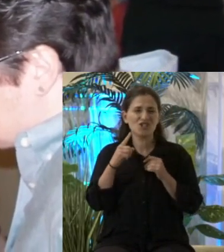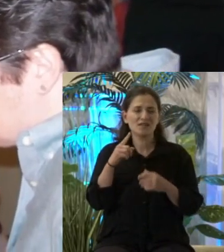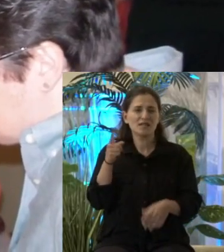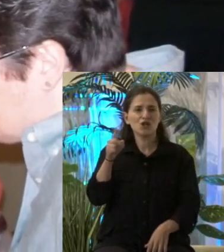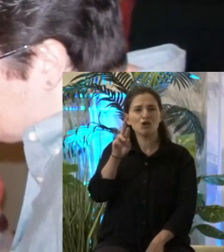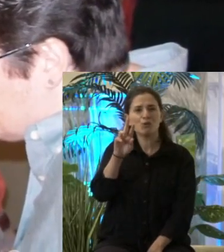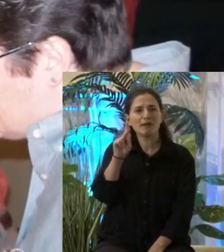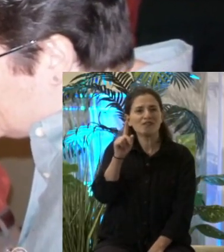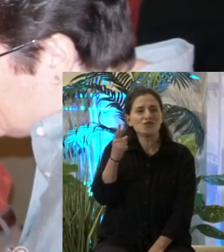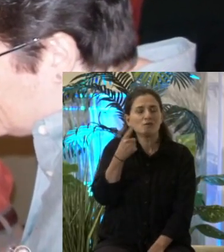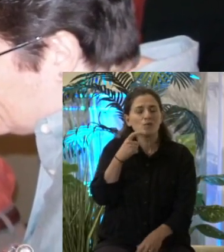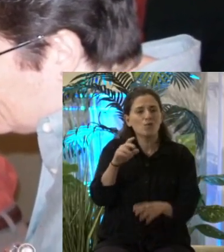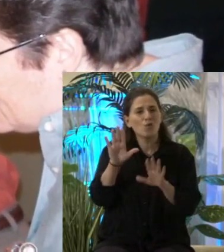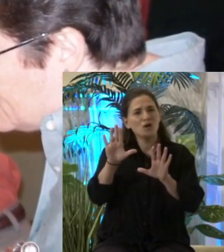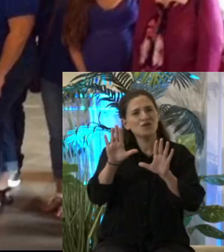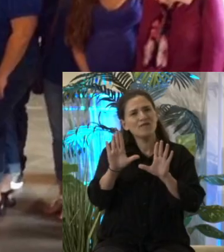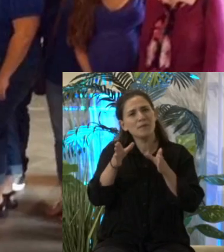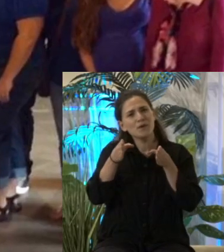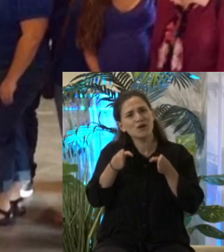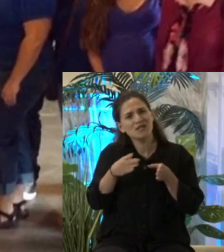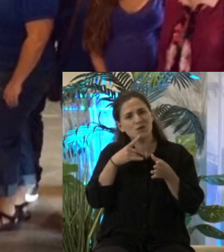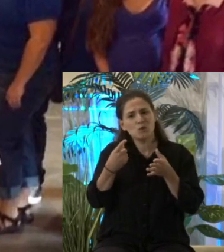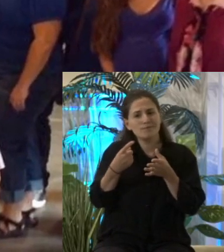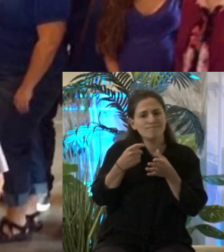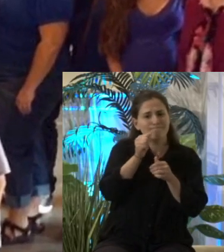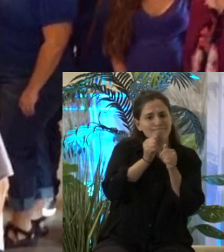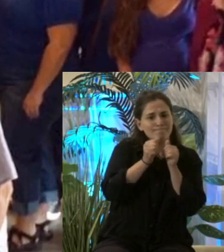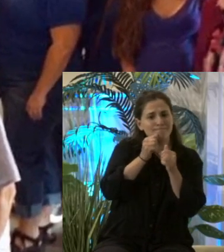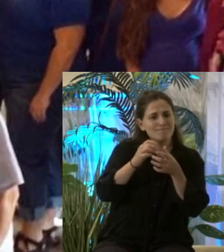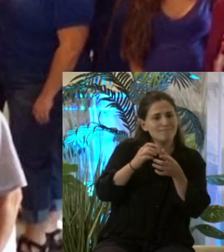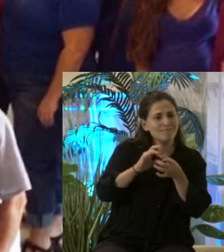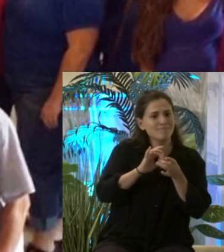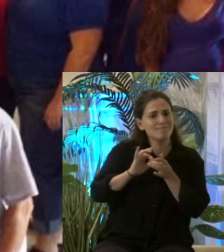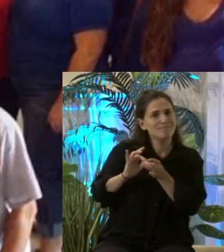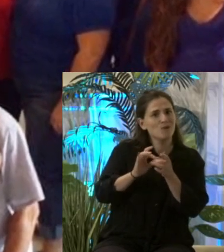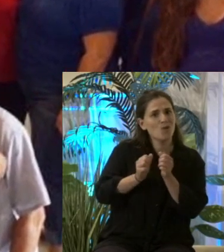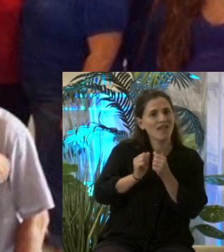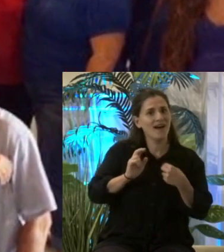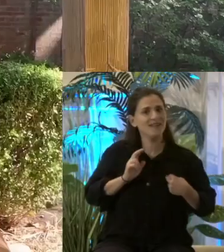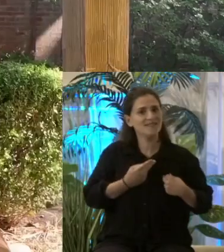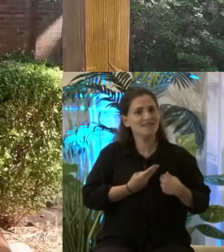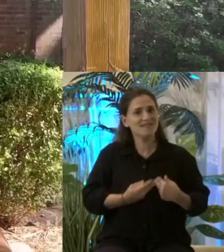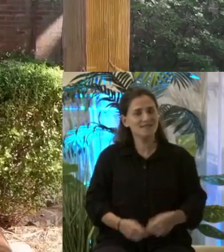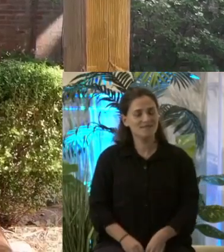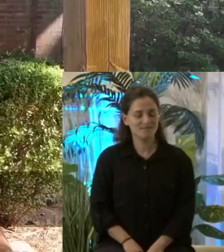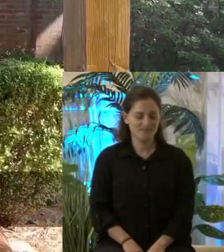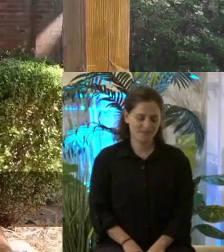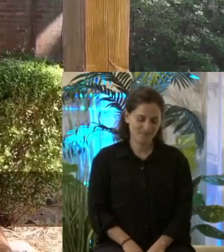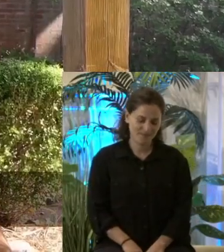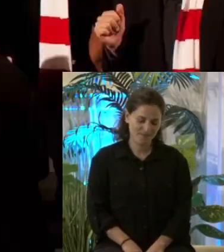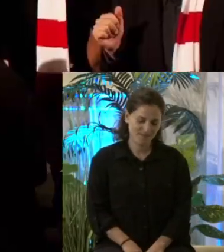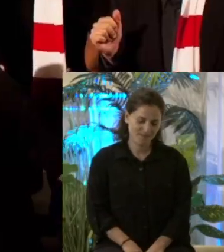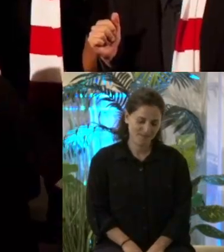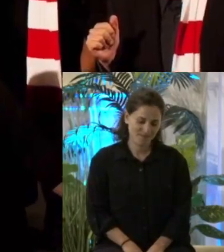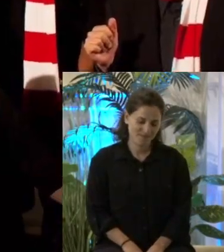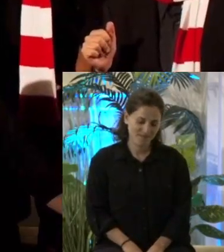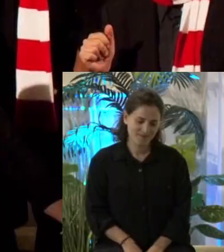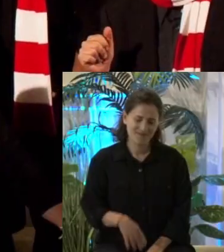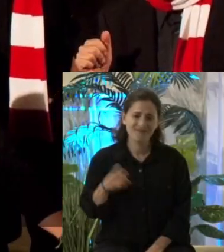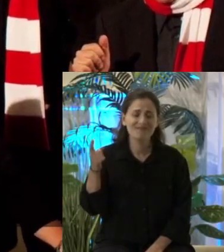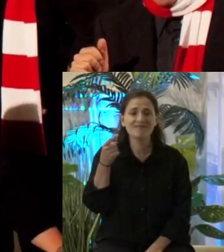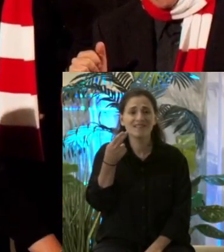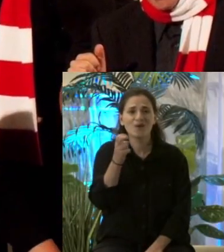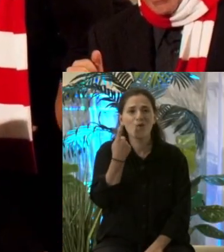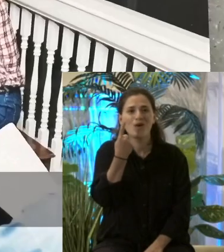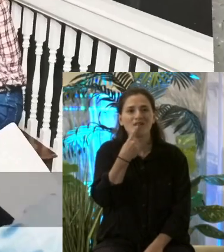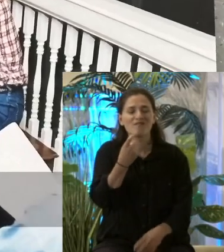is wonderful in dealing with us. That man is one of the nicest